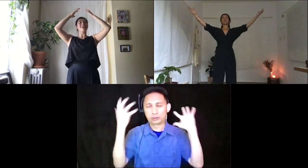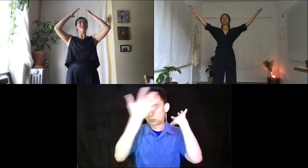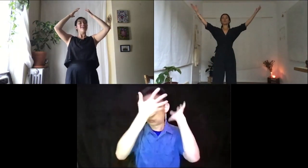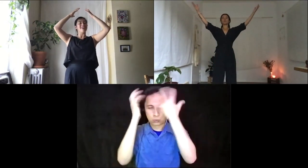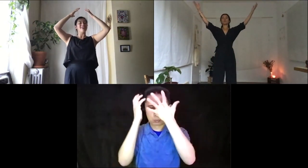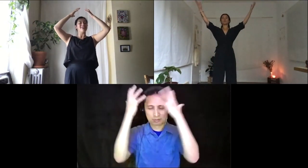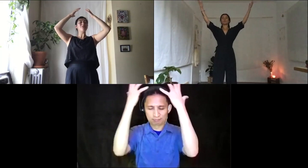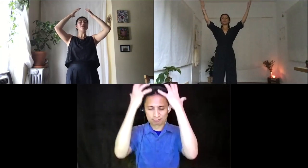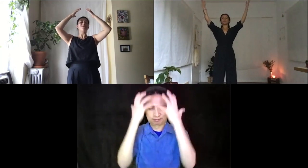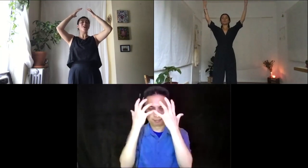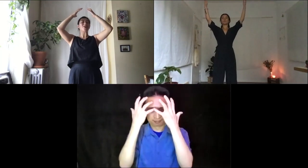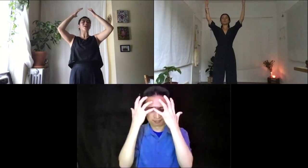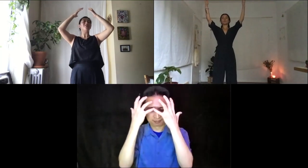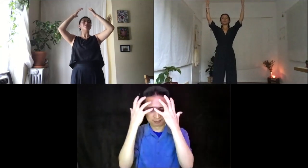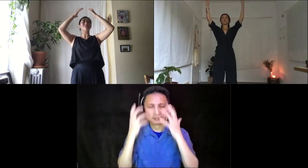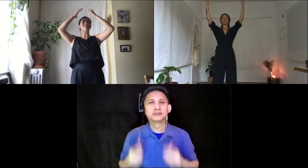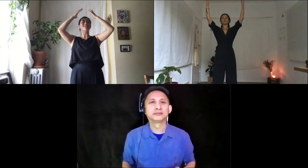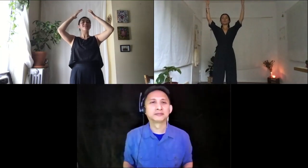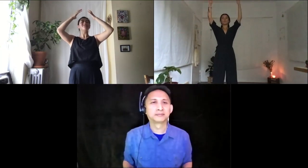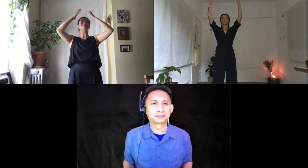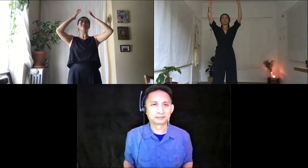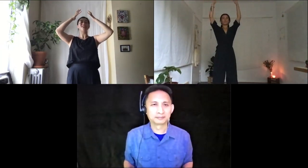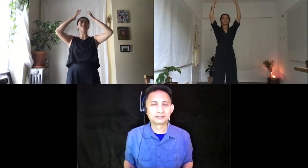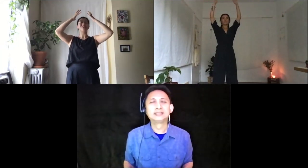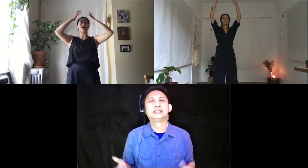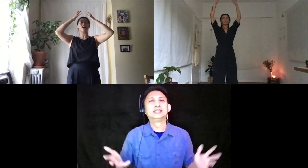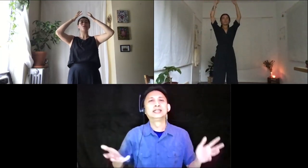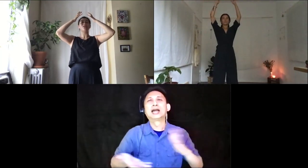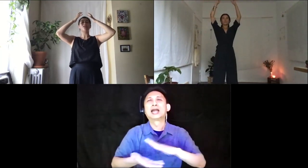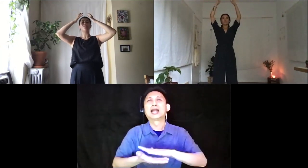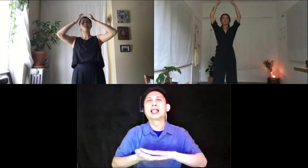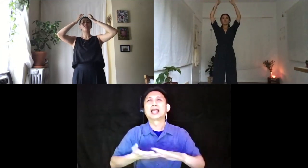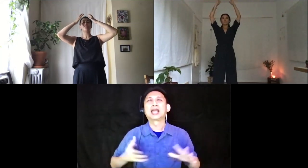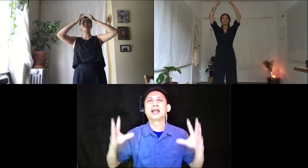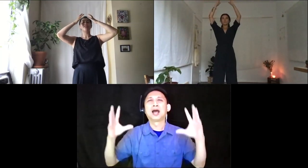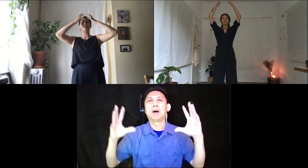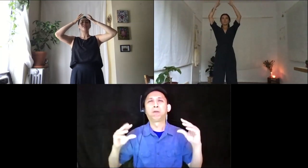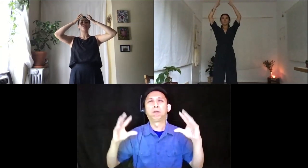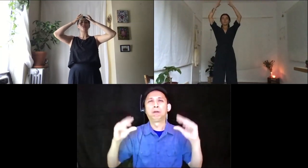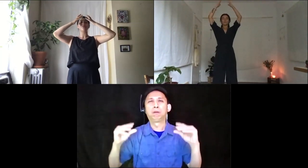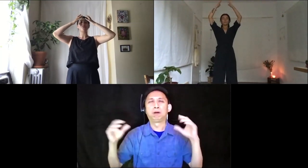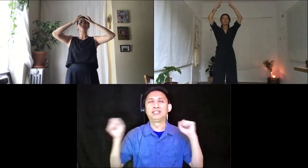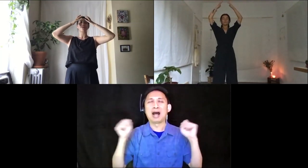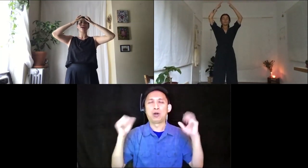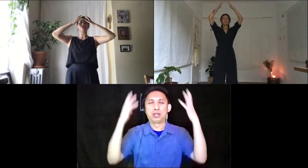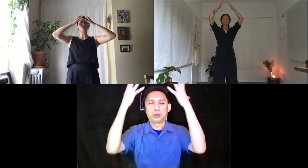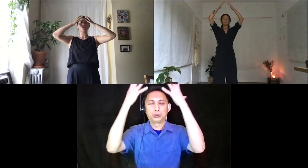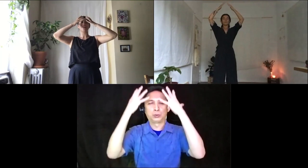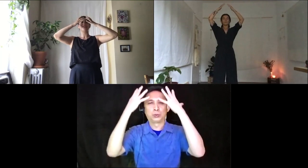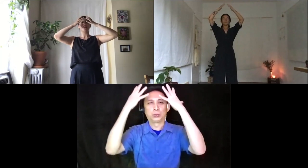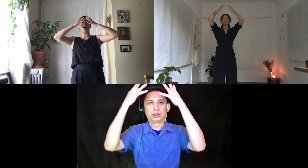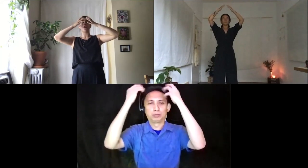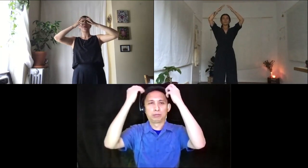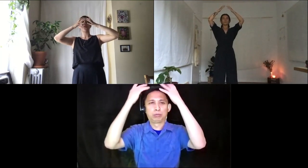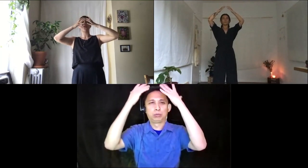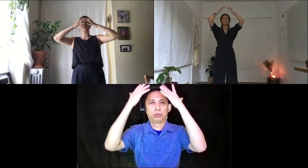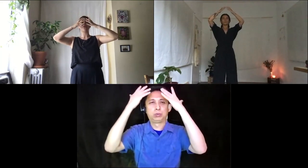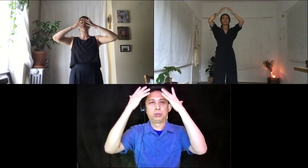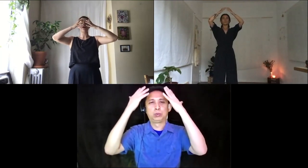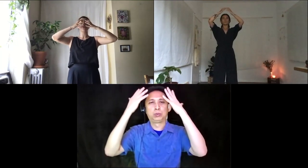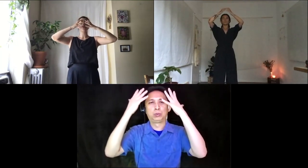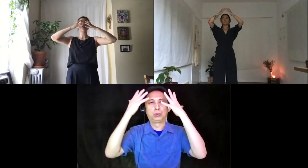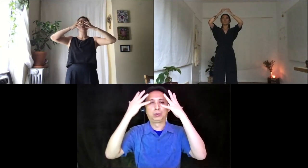holding very clean, fluffy towel as you disperse that chi down